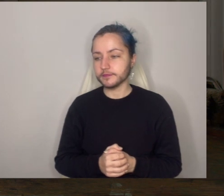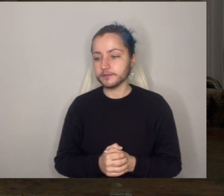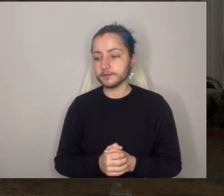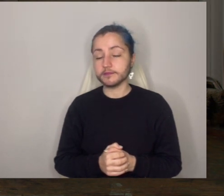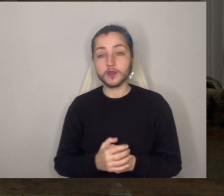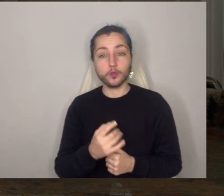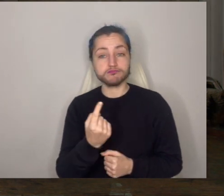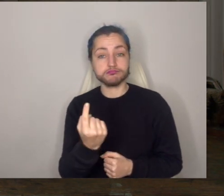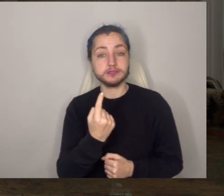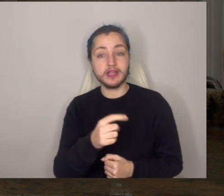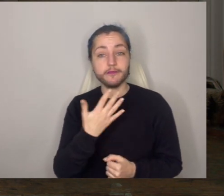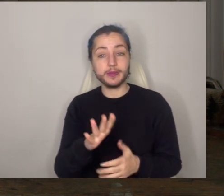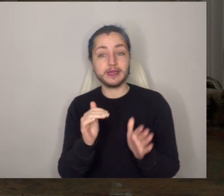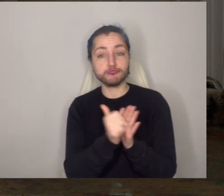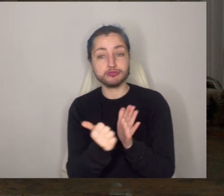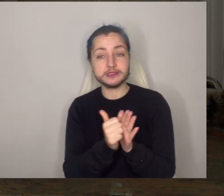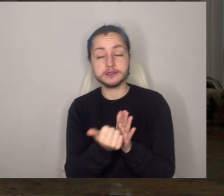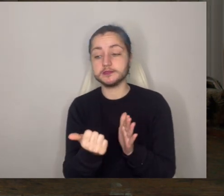to make these sort of